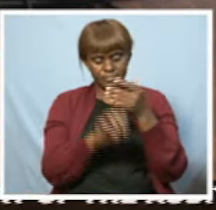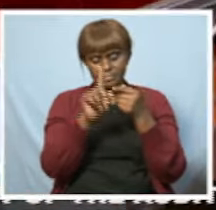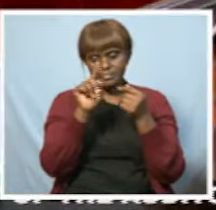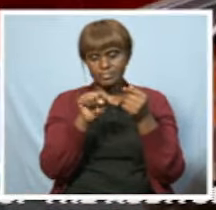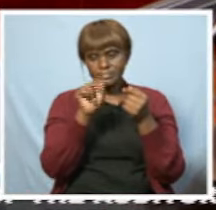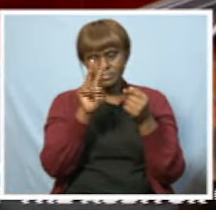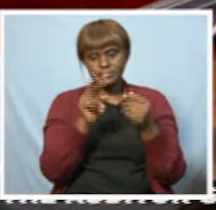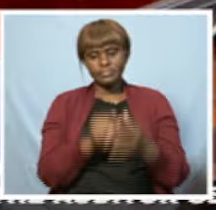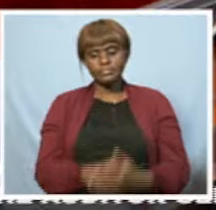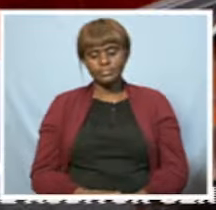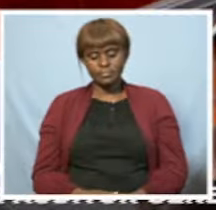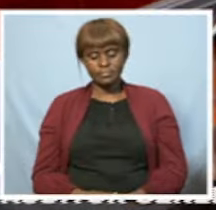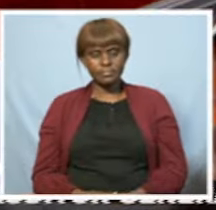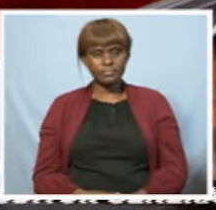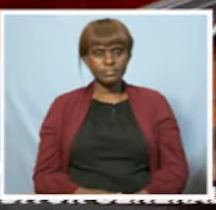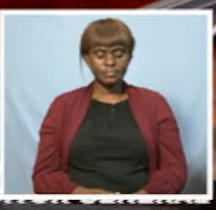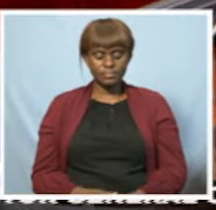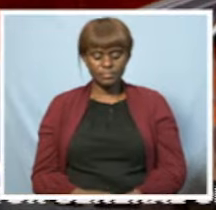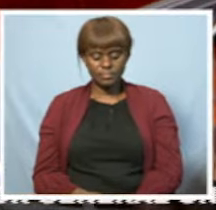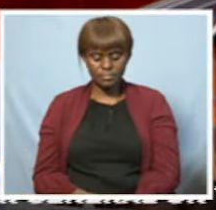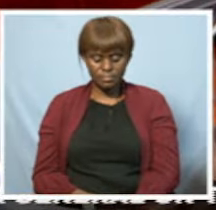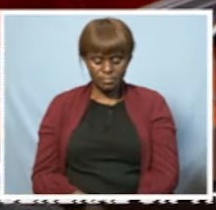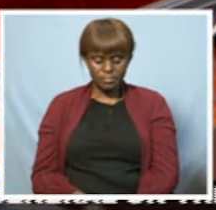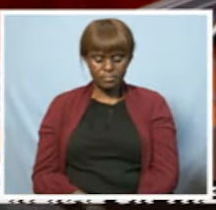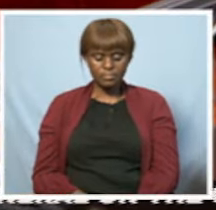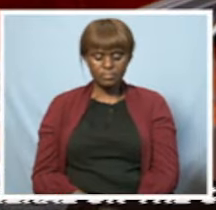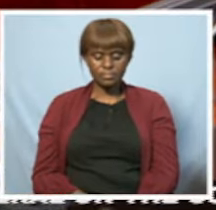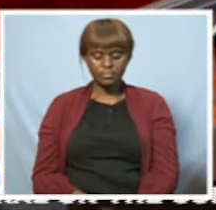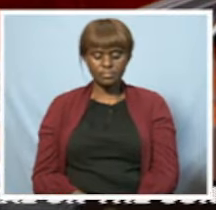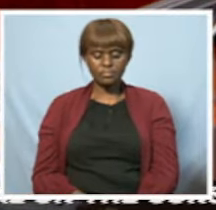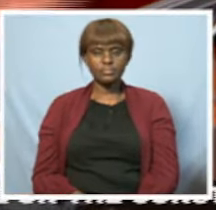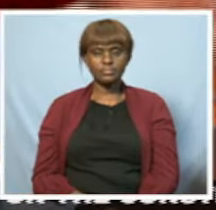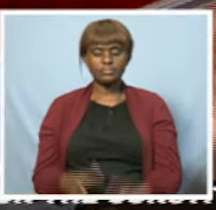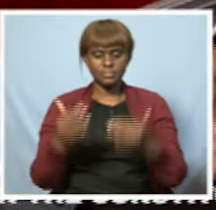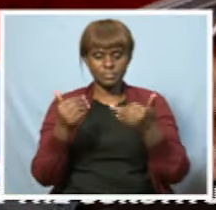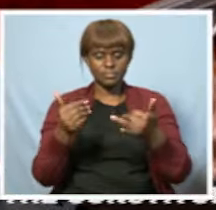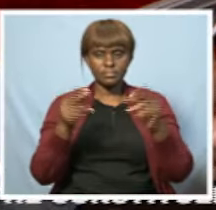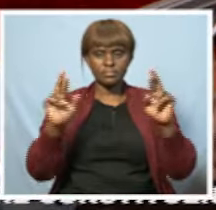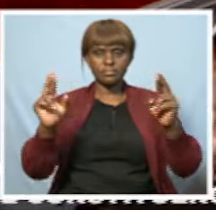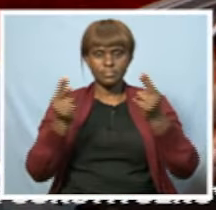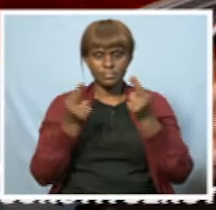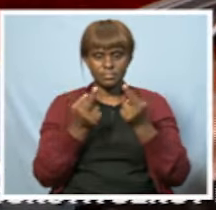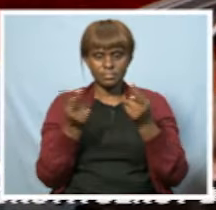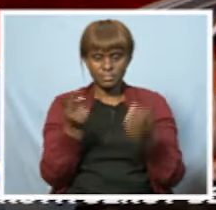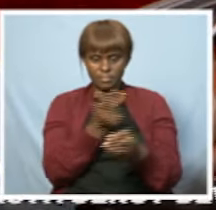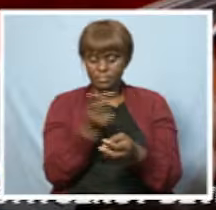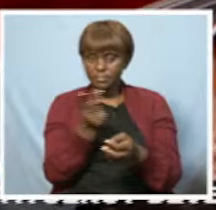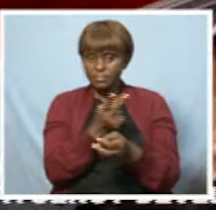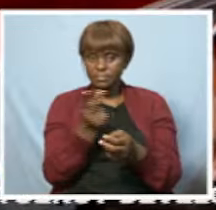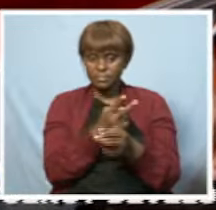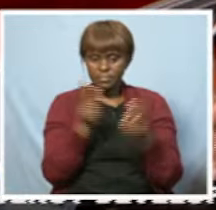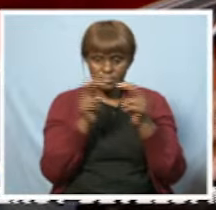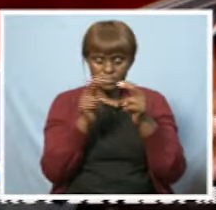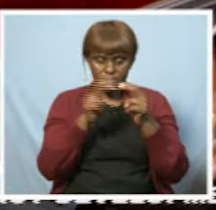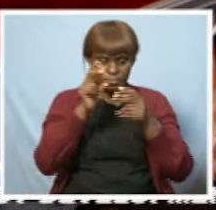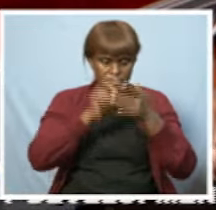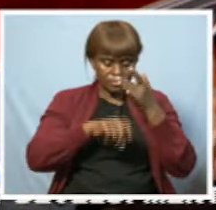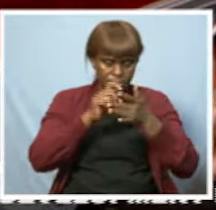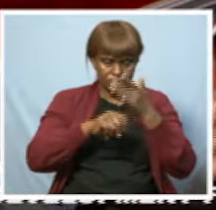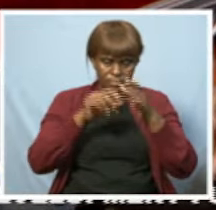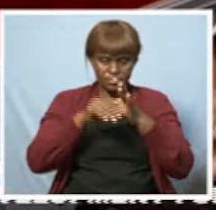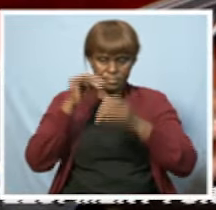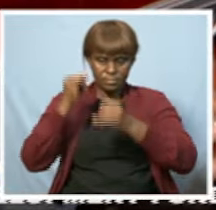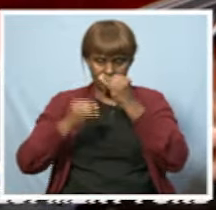1.2. Yeah, so kindly reconcile the contract value in the